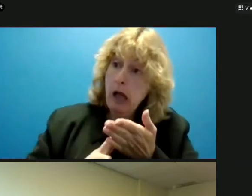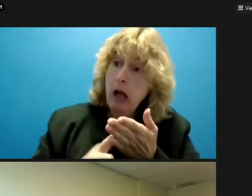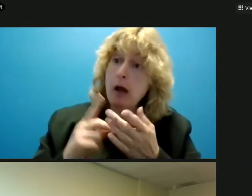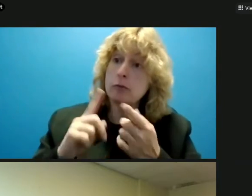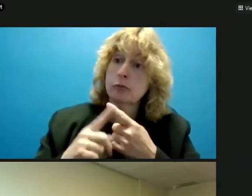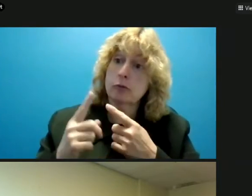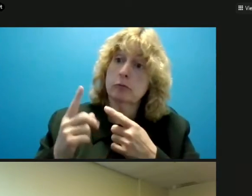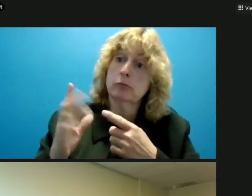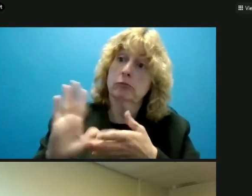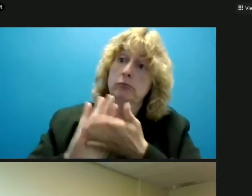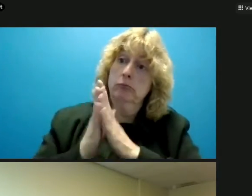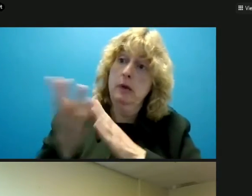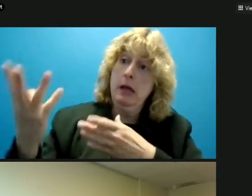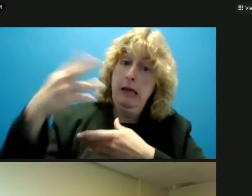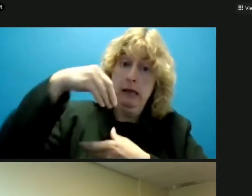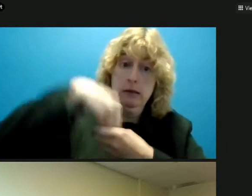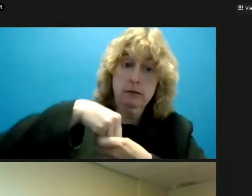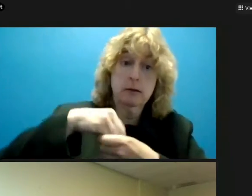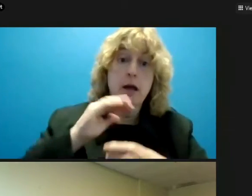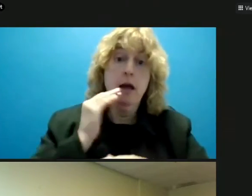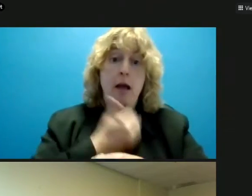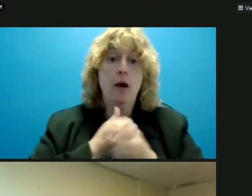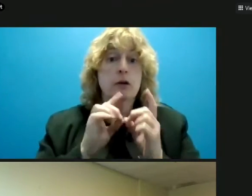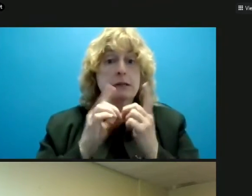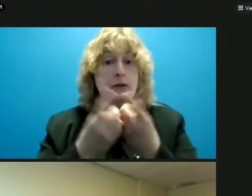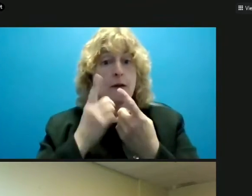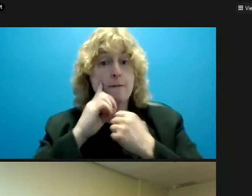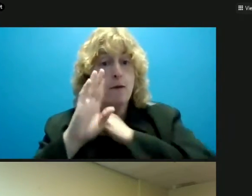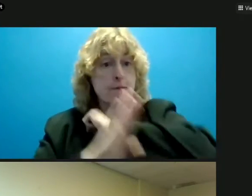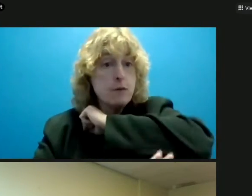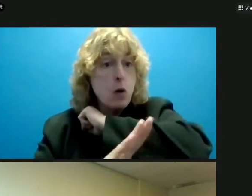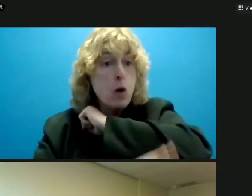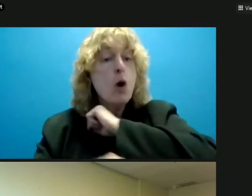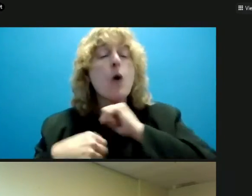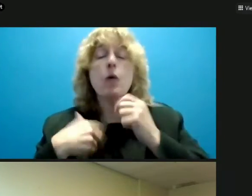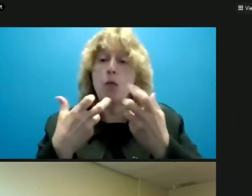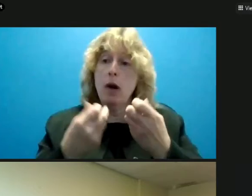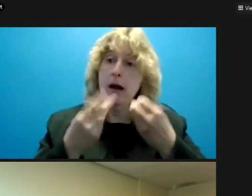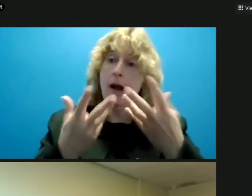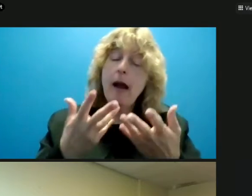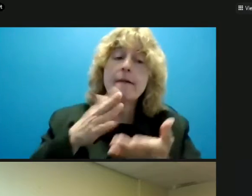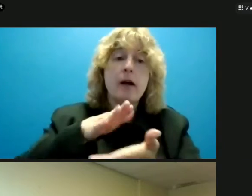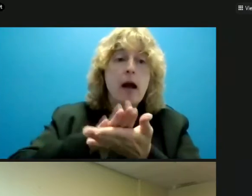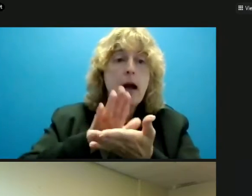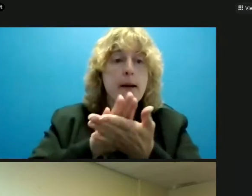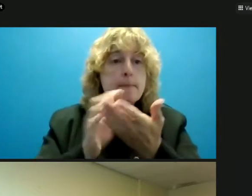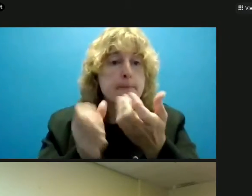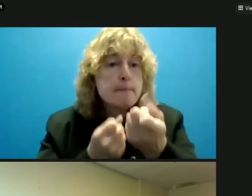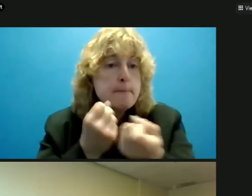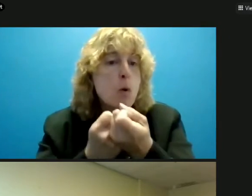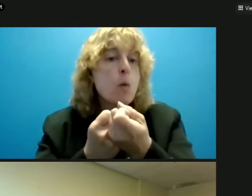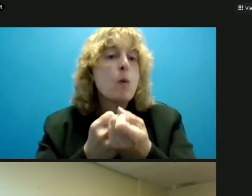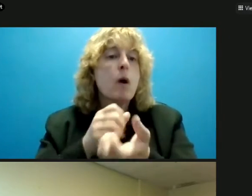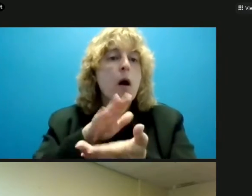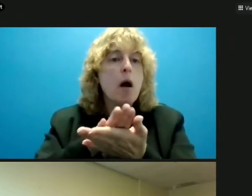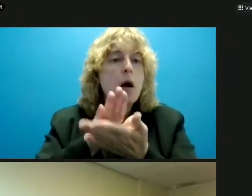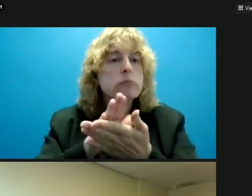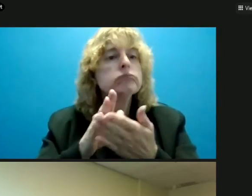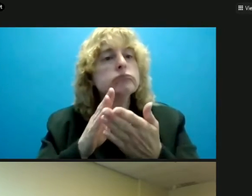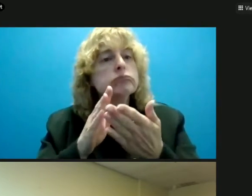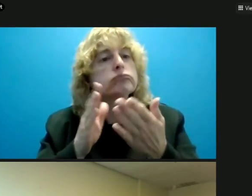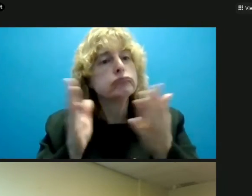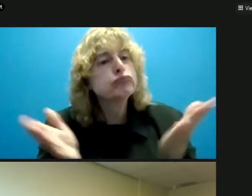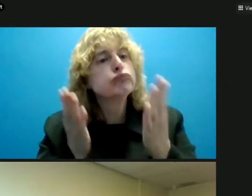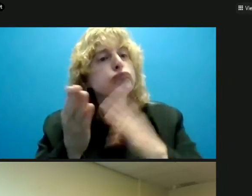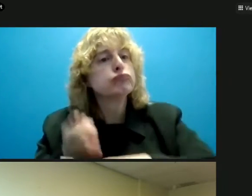to be different. We want to give them both academic support and academic enrichment, but we also want to reengage students and families